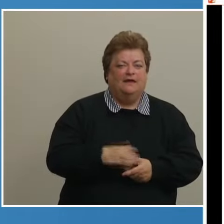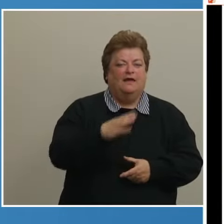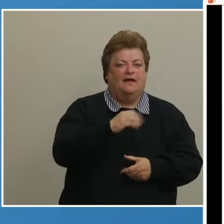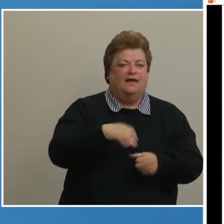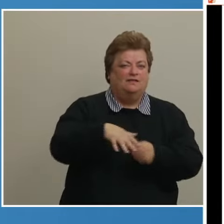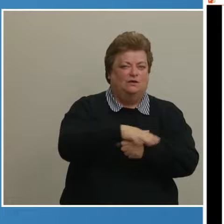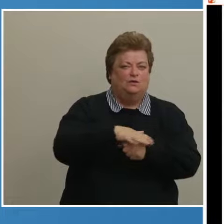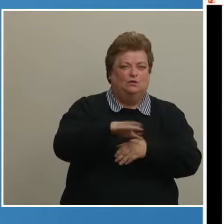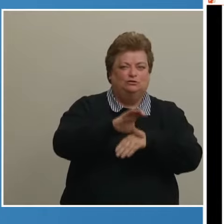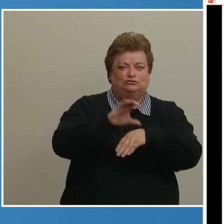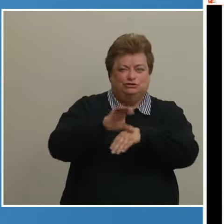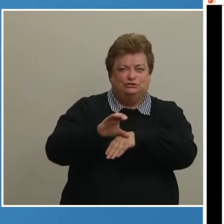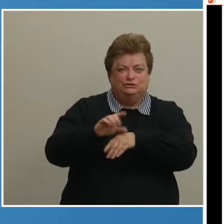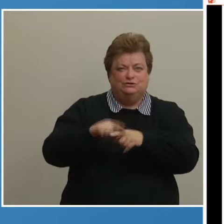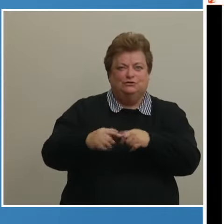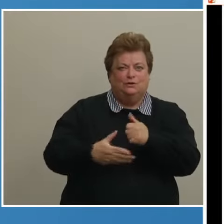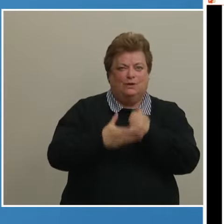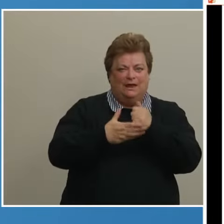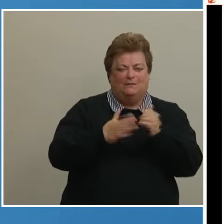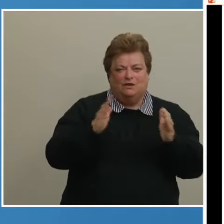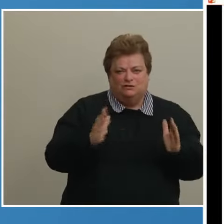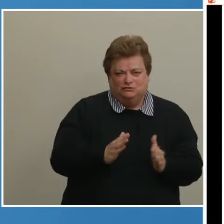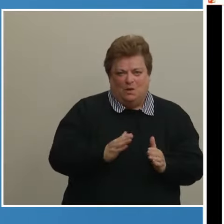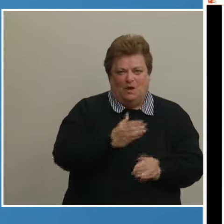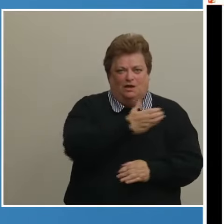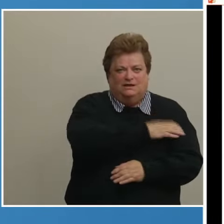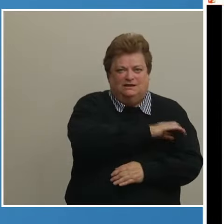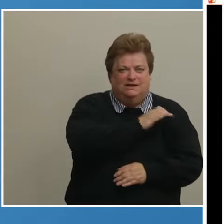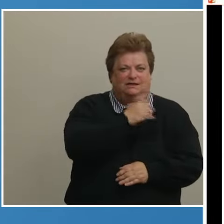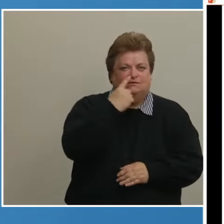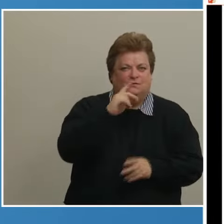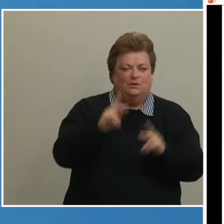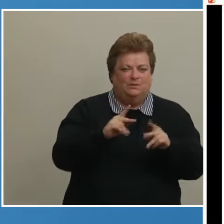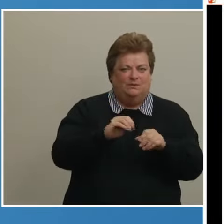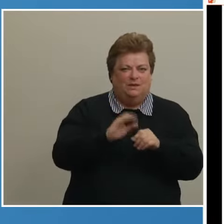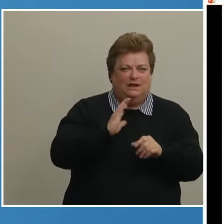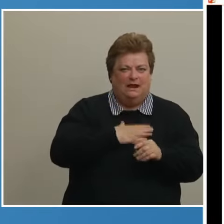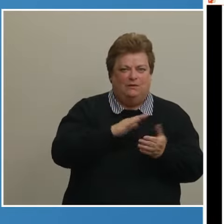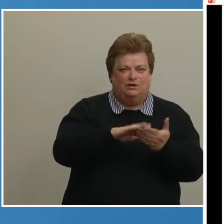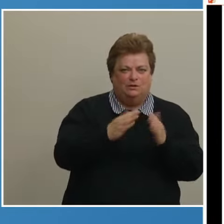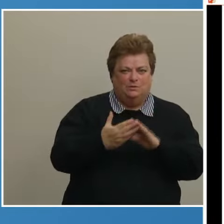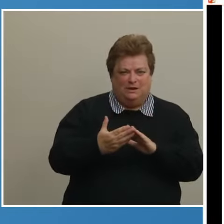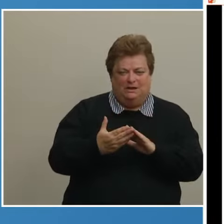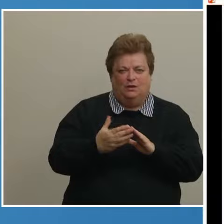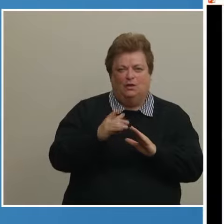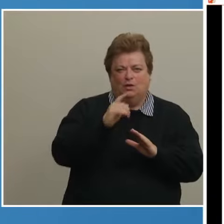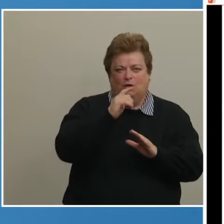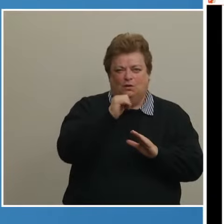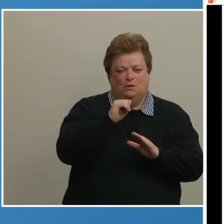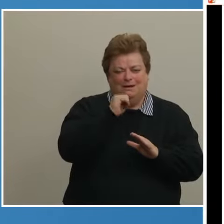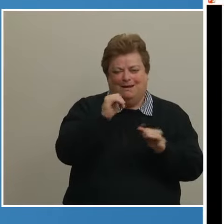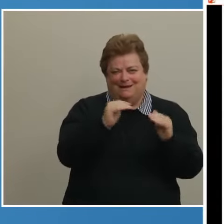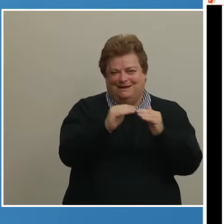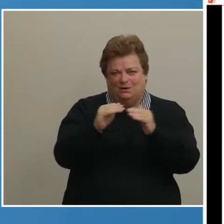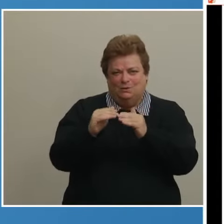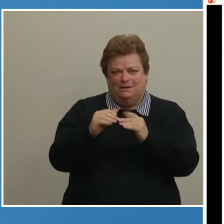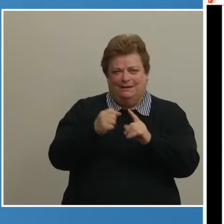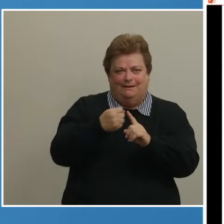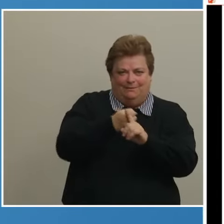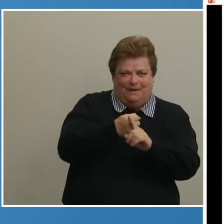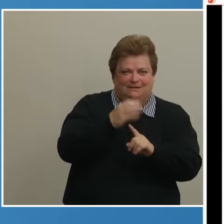and local churches to host smaller vaccination clinics for members of our community disproportionately affected by